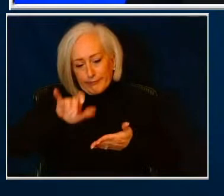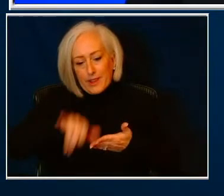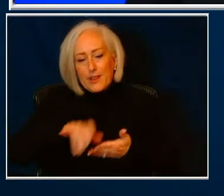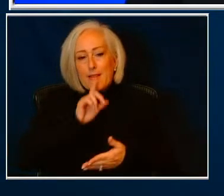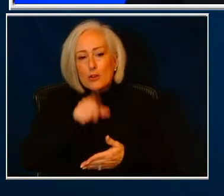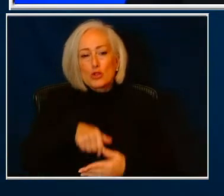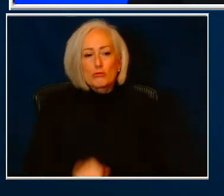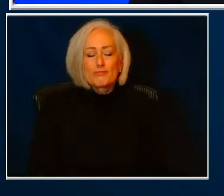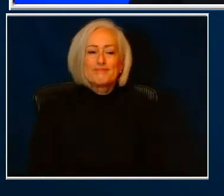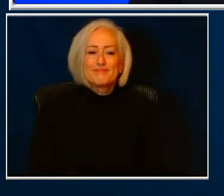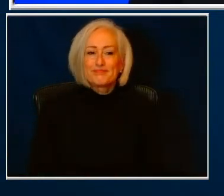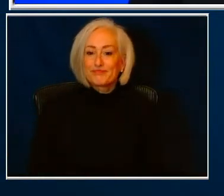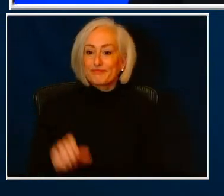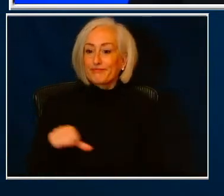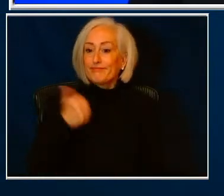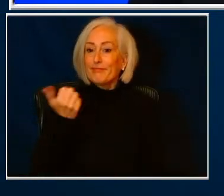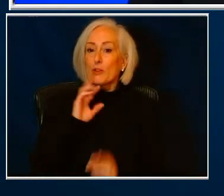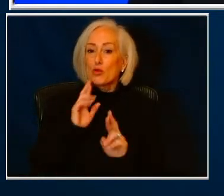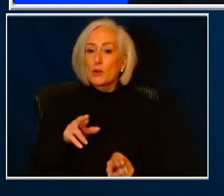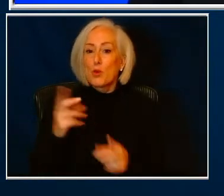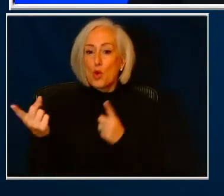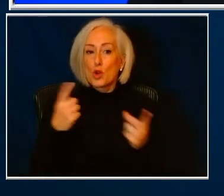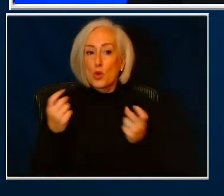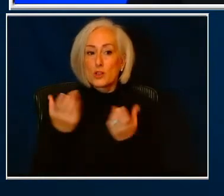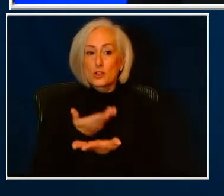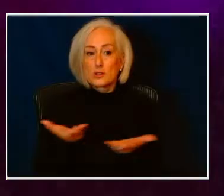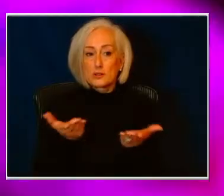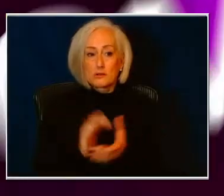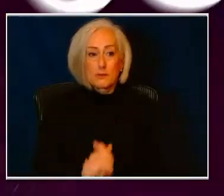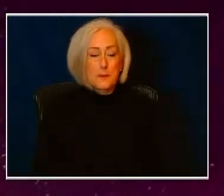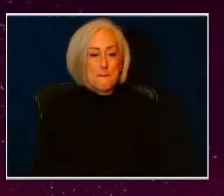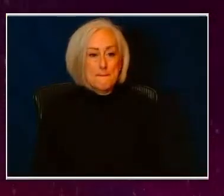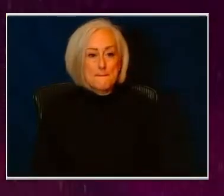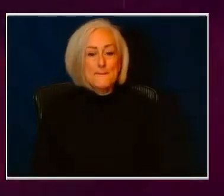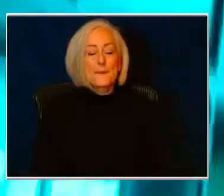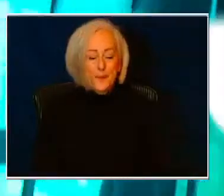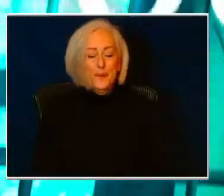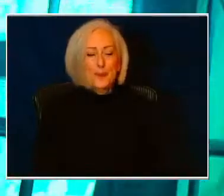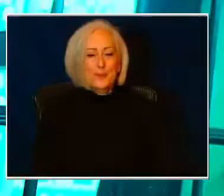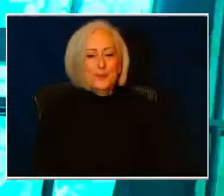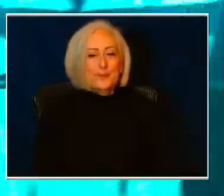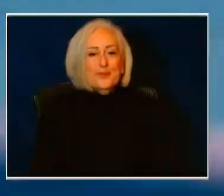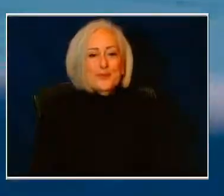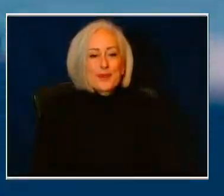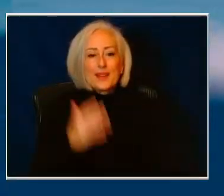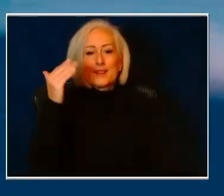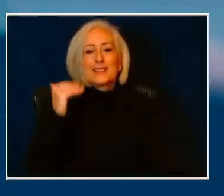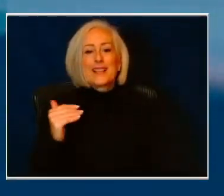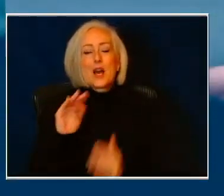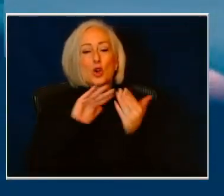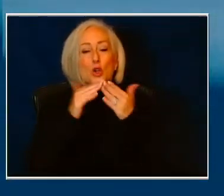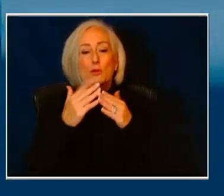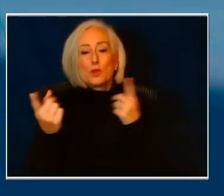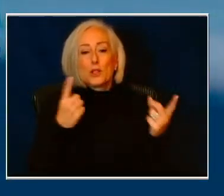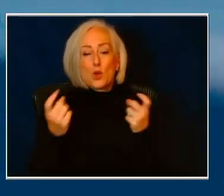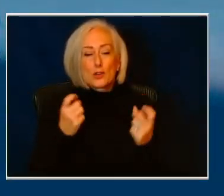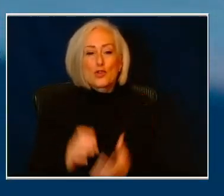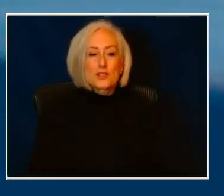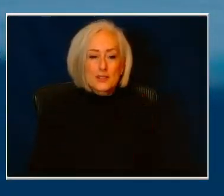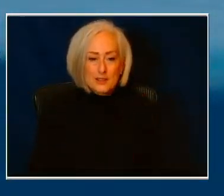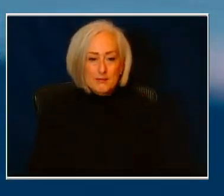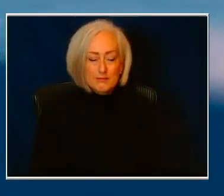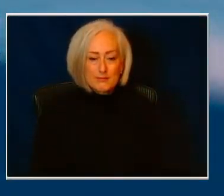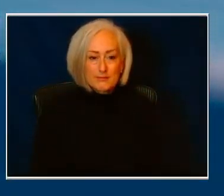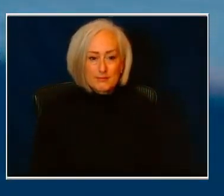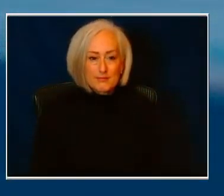All right, do we have any reporter questions on the line? All right, we're going to get to community questions. And Annie